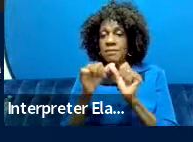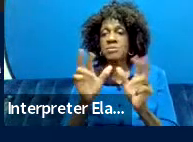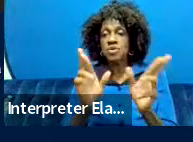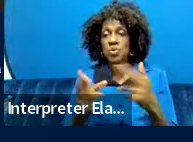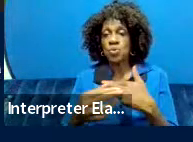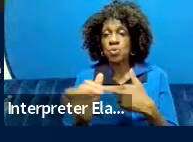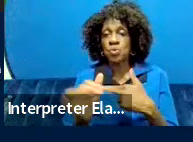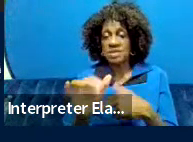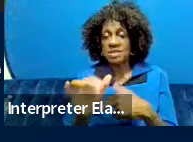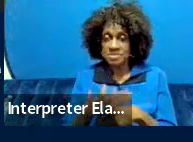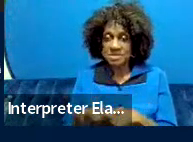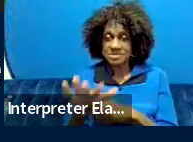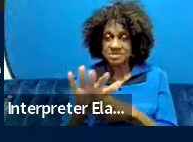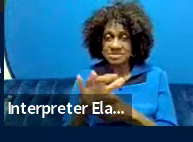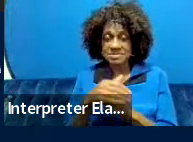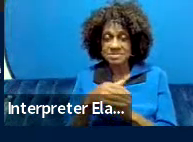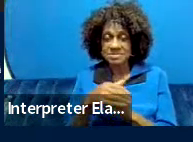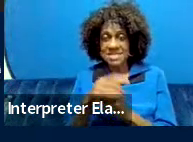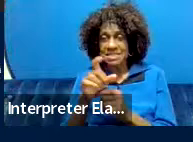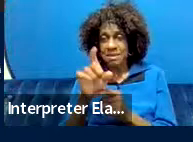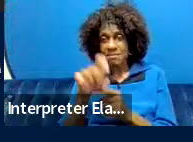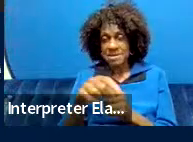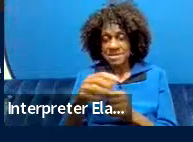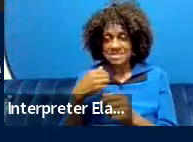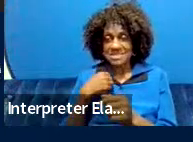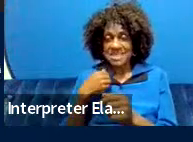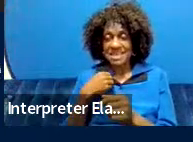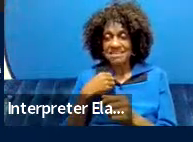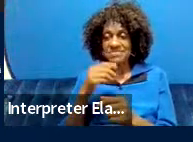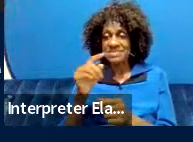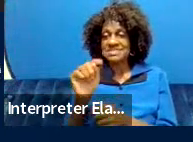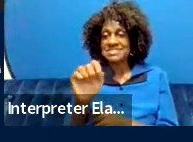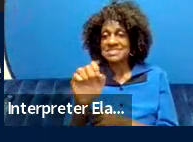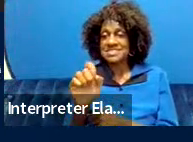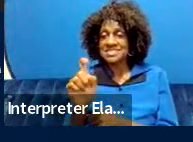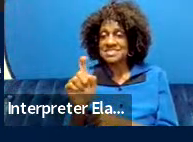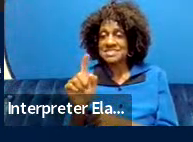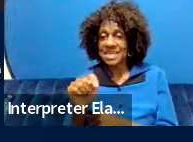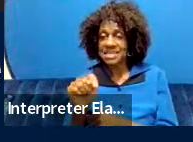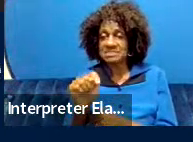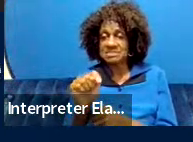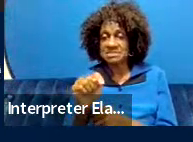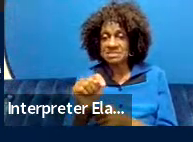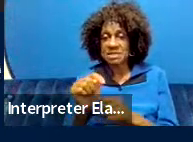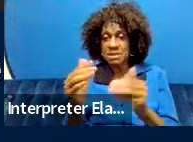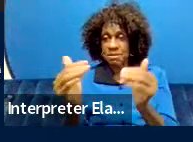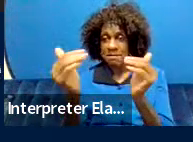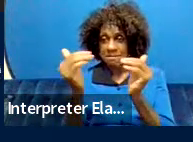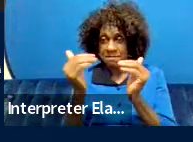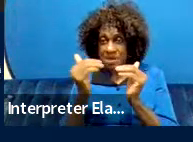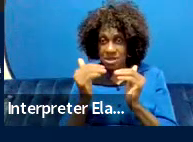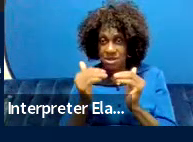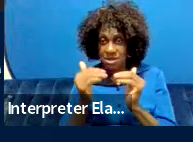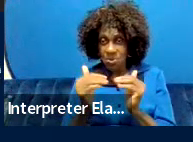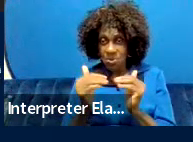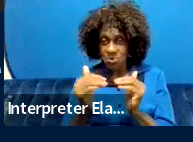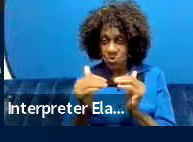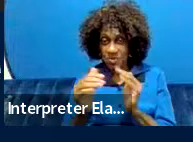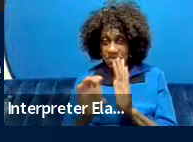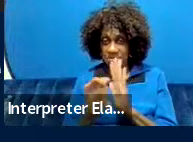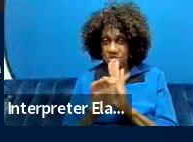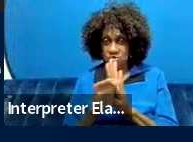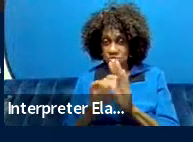spaces. These must have a text descriptor directly below the field, the pictogram